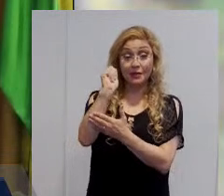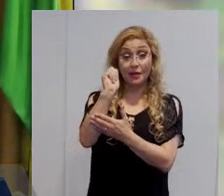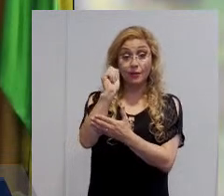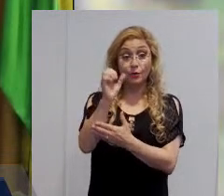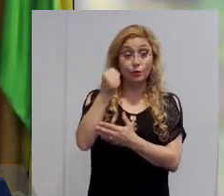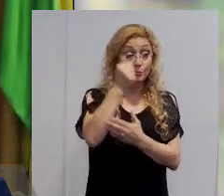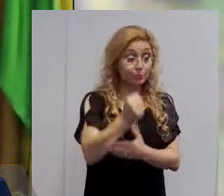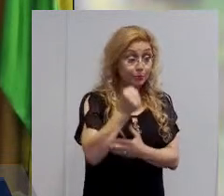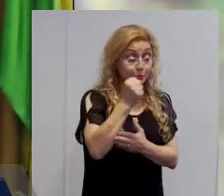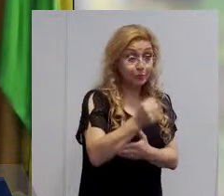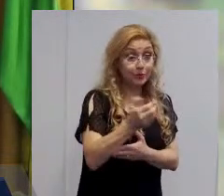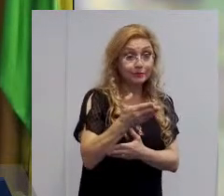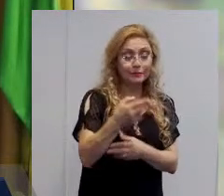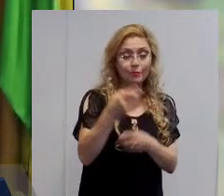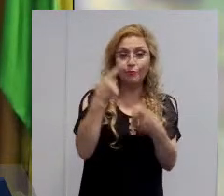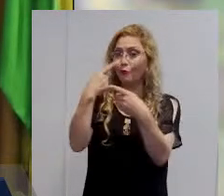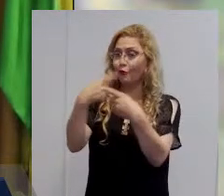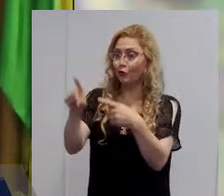as